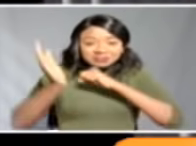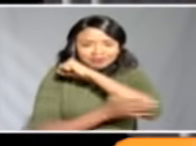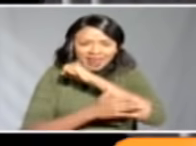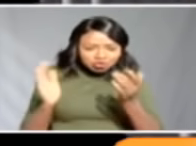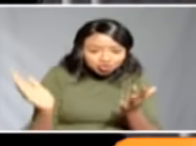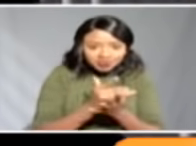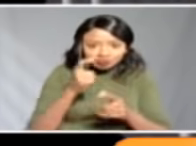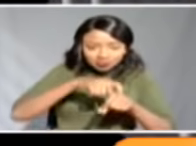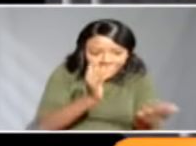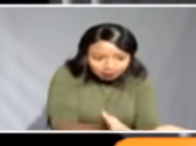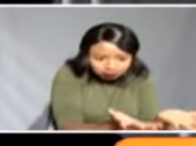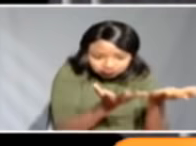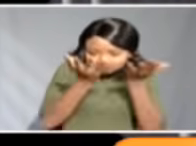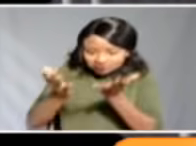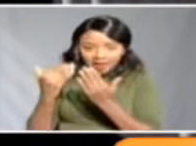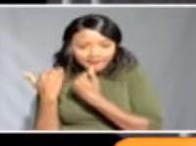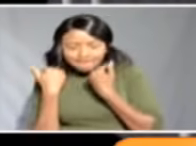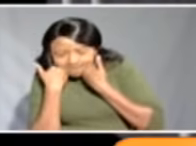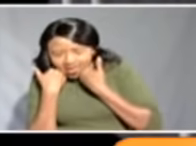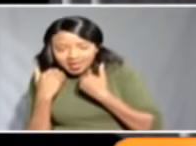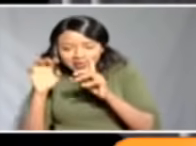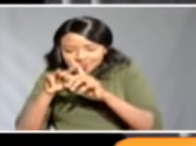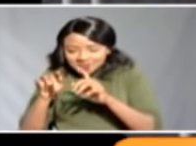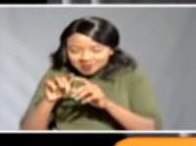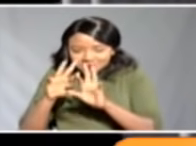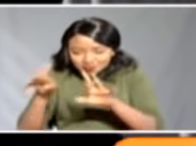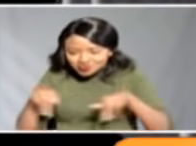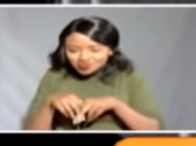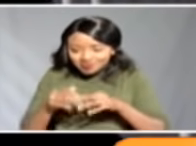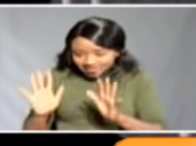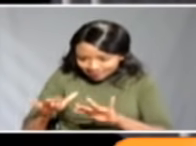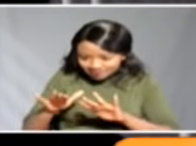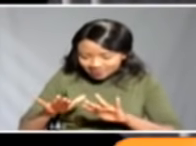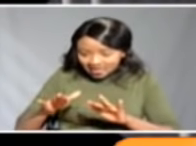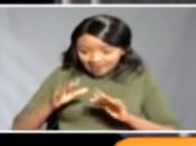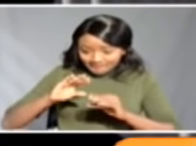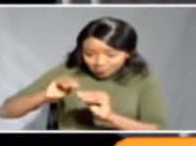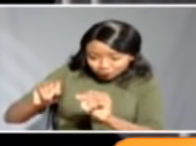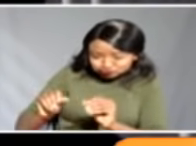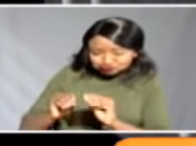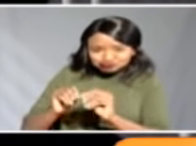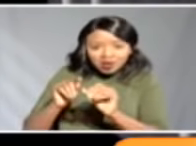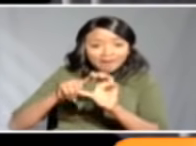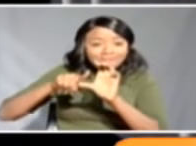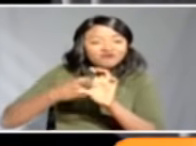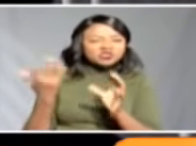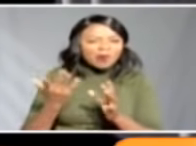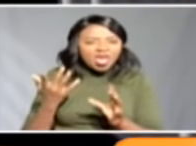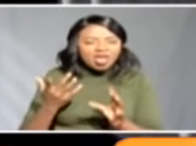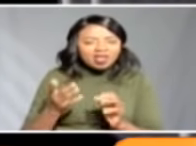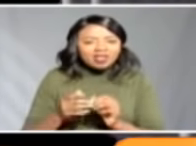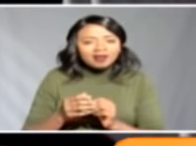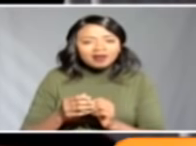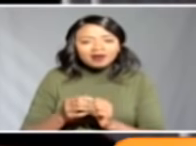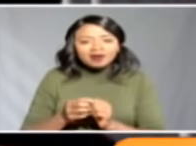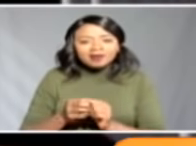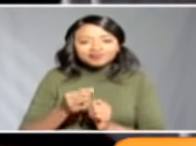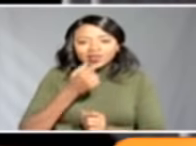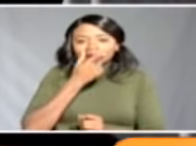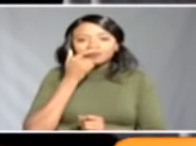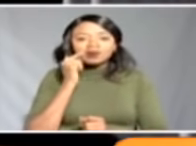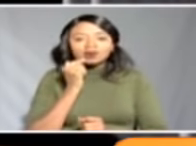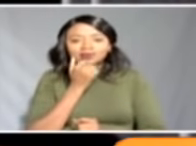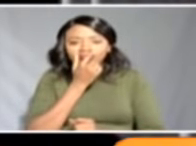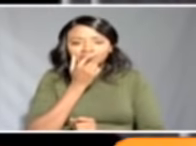mafuta inawekwa iende ikutane na yenye iliingilia kwa mdomo. Mtoto alikuwa anaweka mafuta hapo. Wanaekewa kwa mdomo.